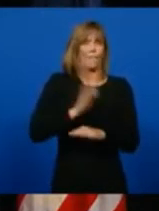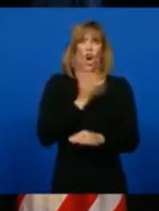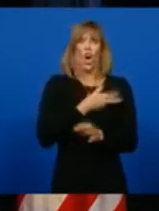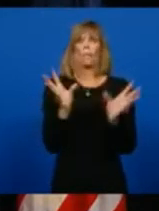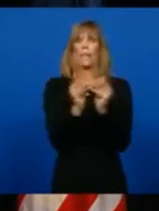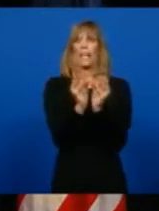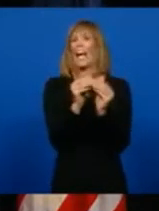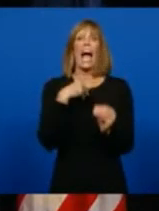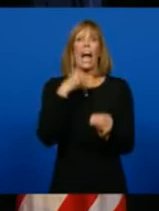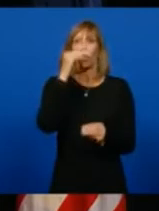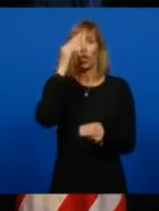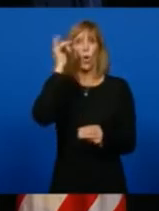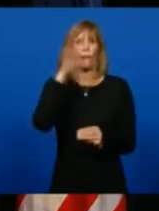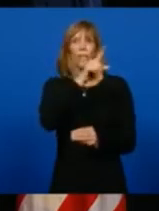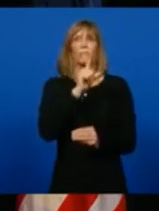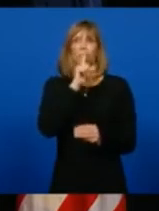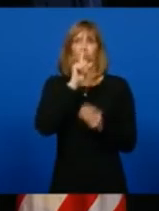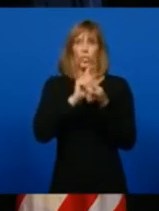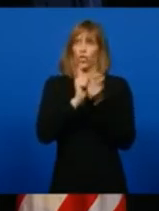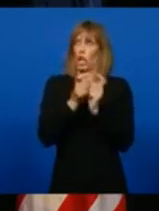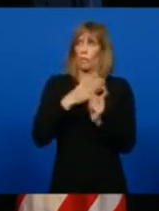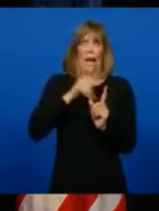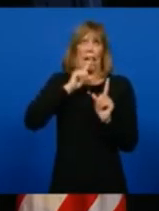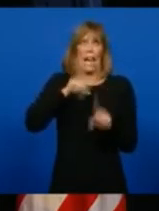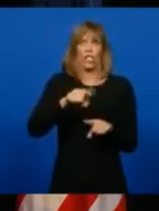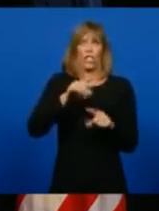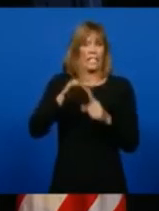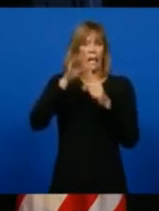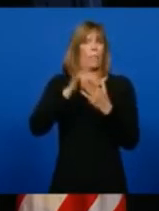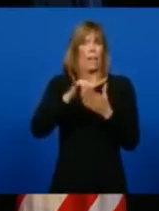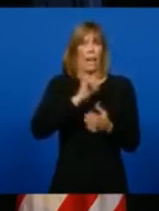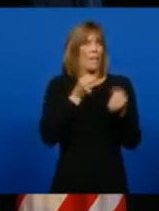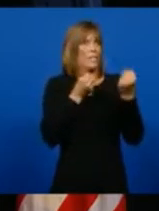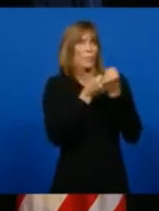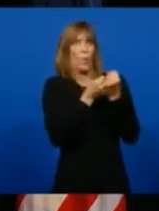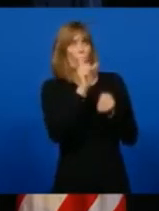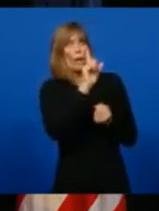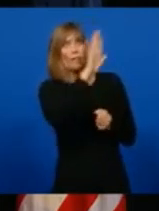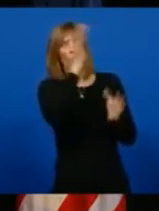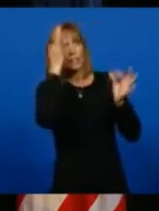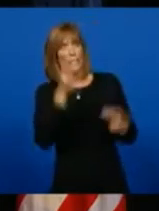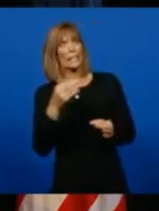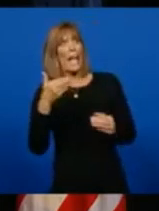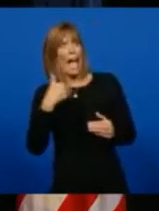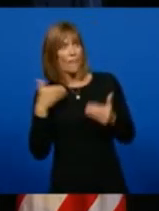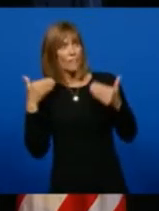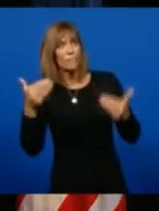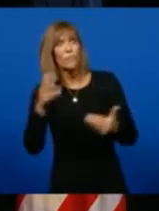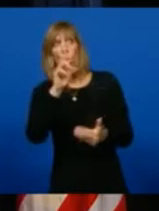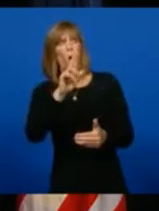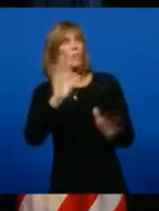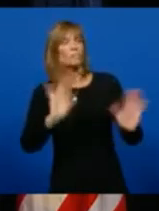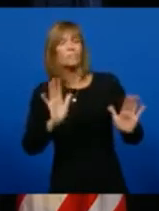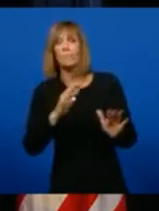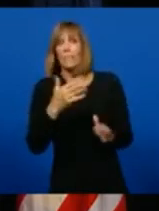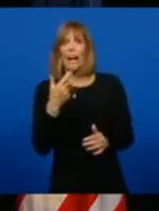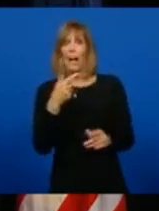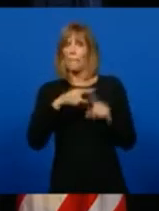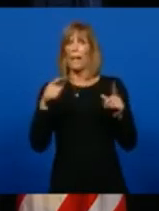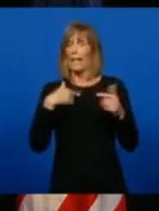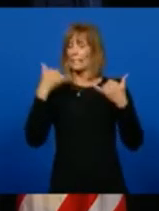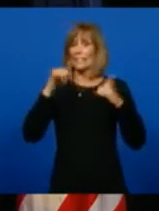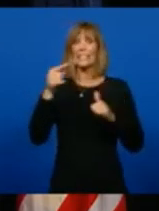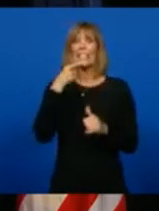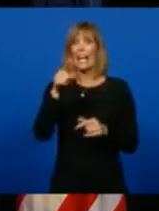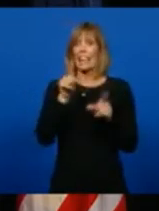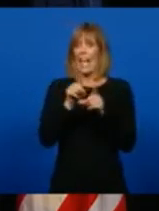don't know if it necessarily would have changed my response, except for that I defer to them to make those decisions. I wouldn't have changed that, but I would continue to say,